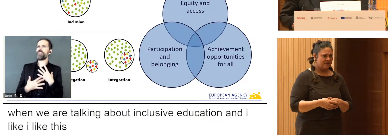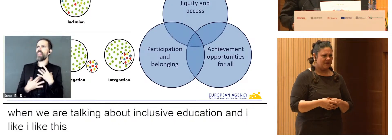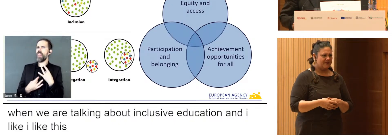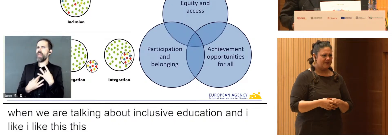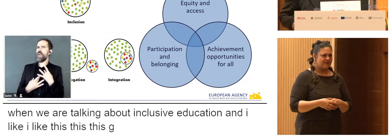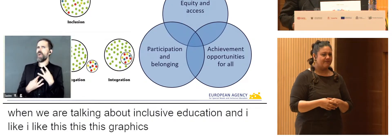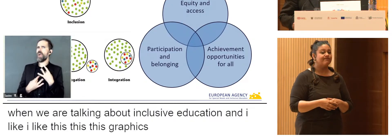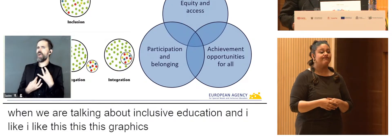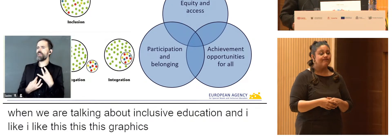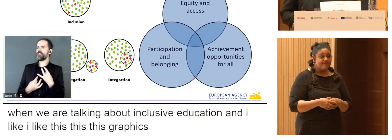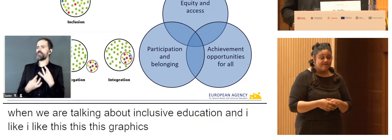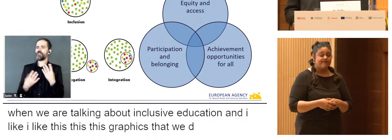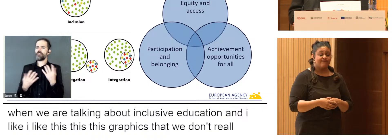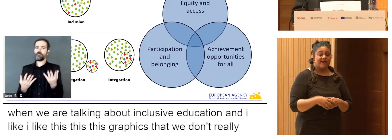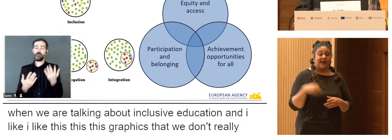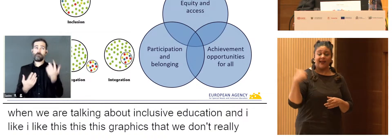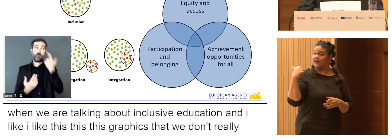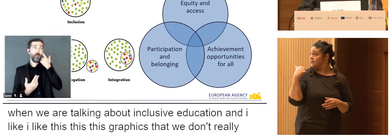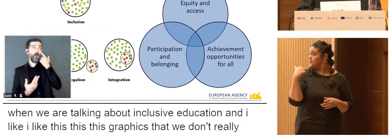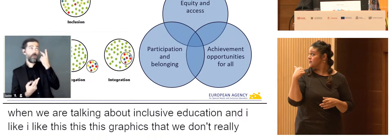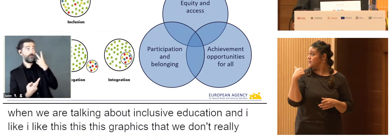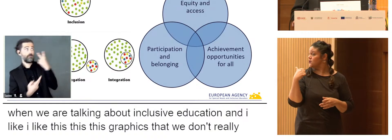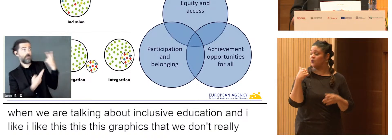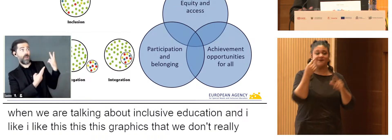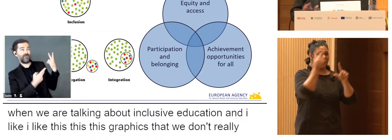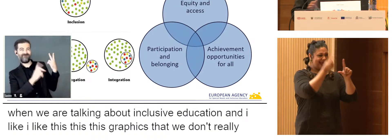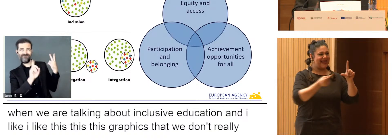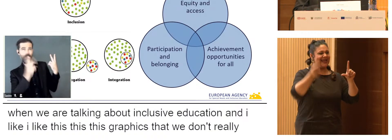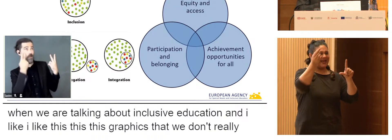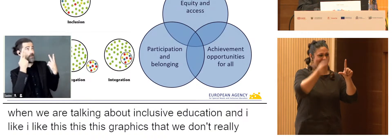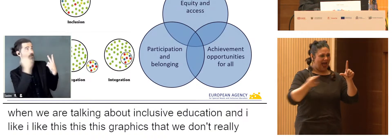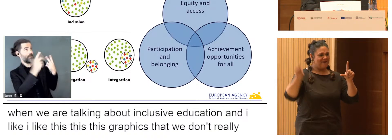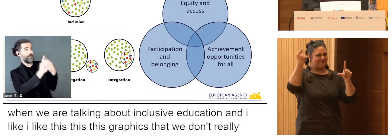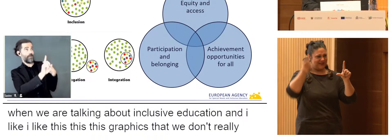graphics that we don't really see, but